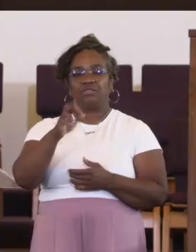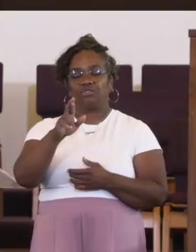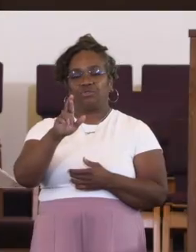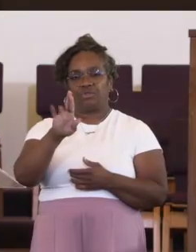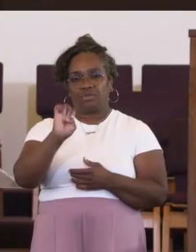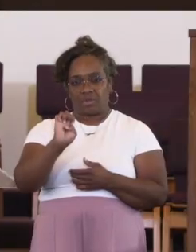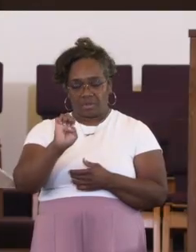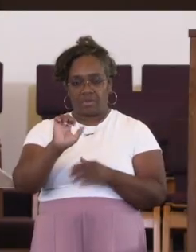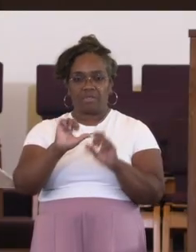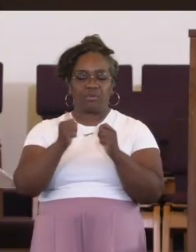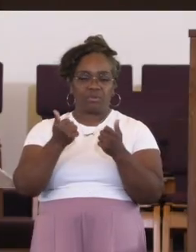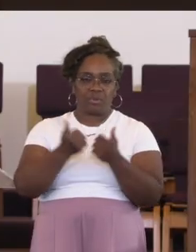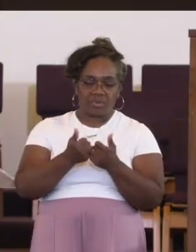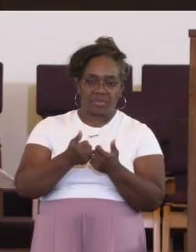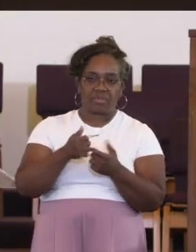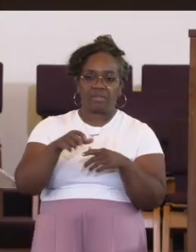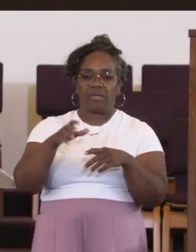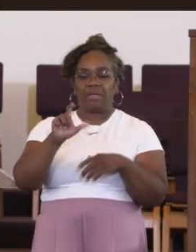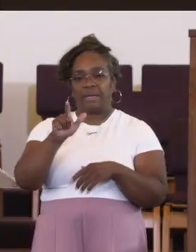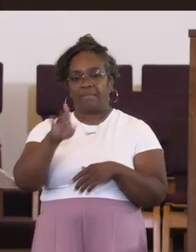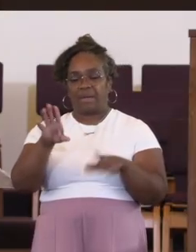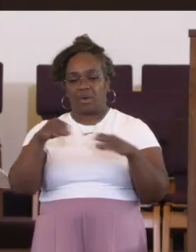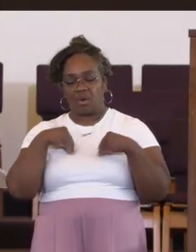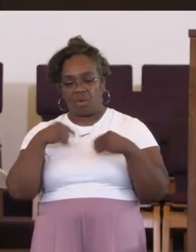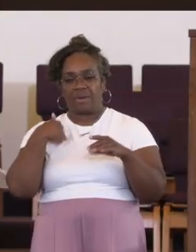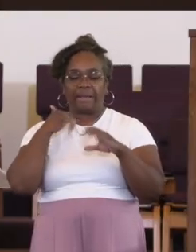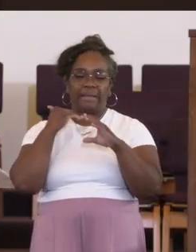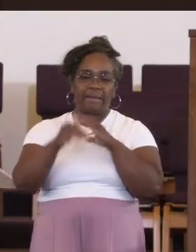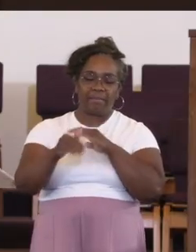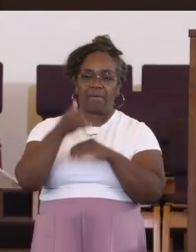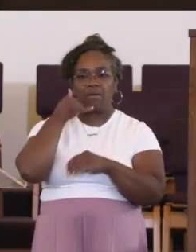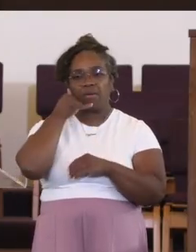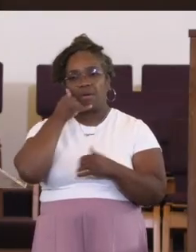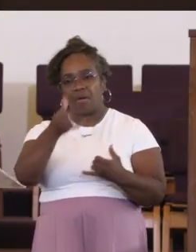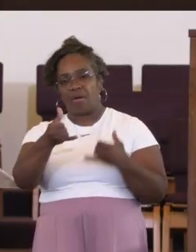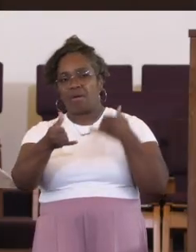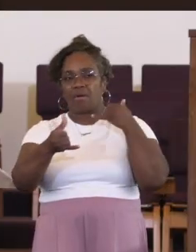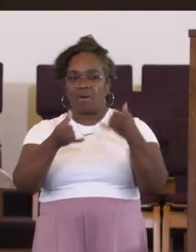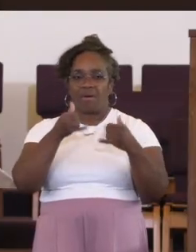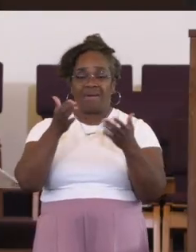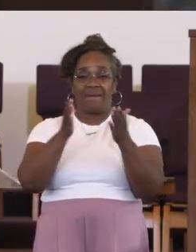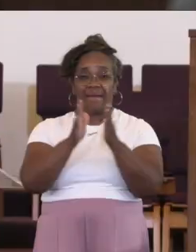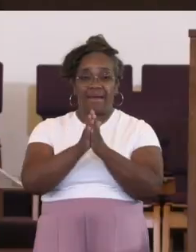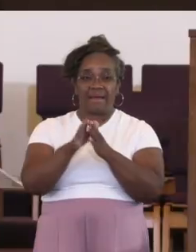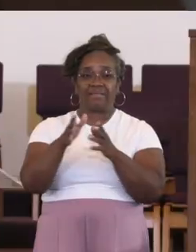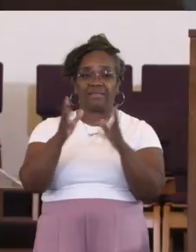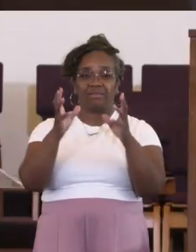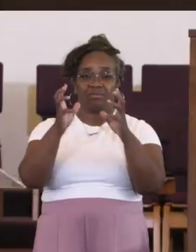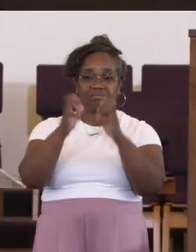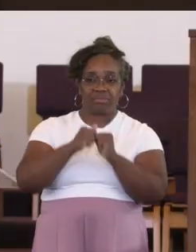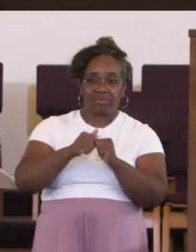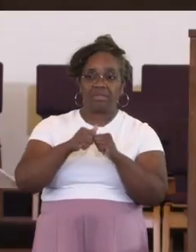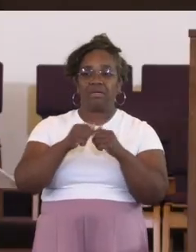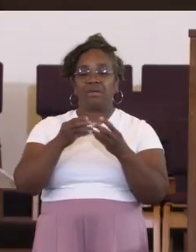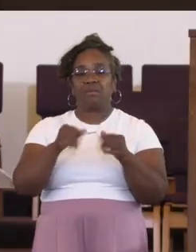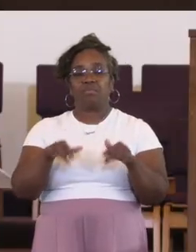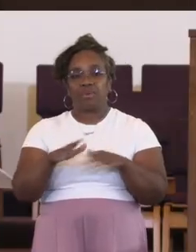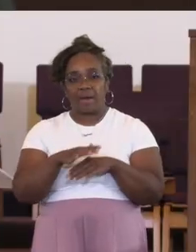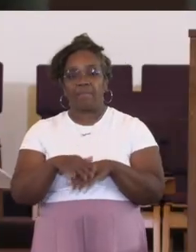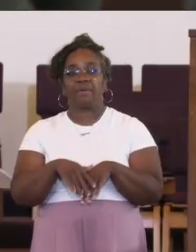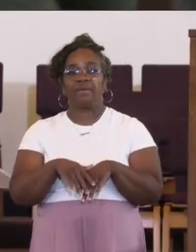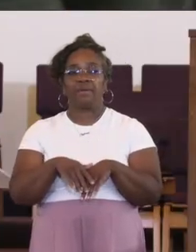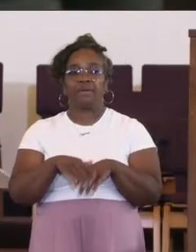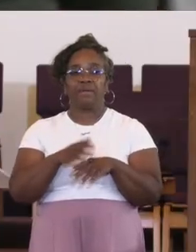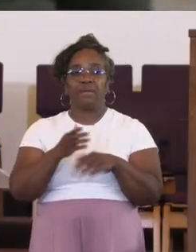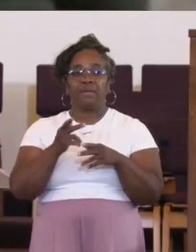the Signature Associates. I've been sending emails, calling them, asking them to demo the property, asking them to come and maintain. They did demo the